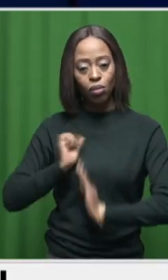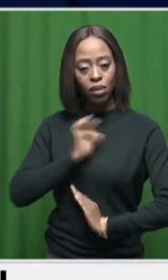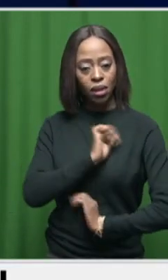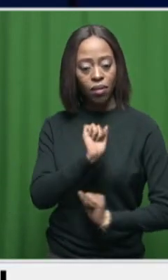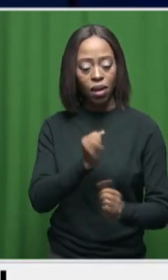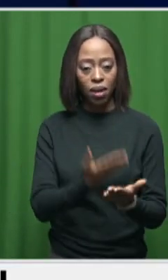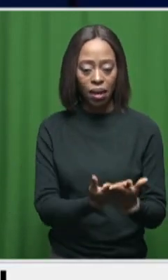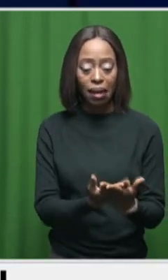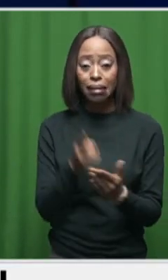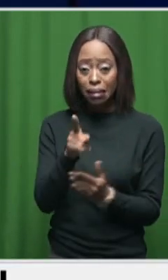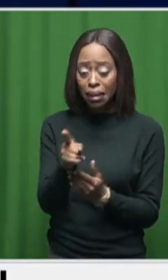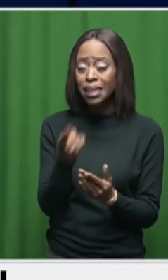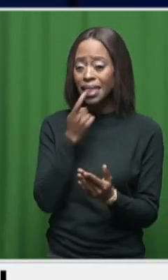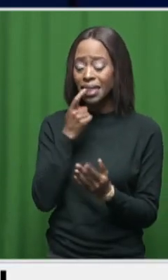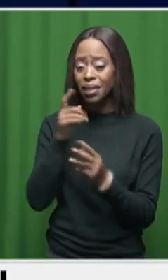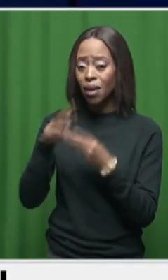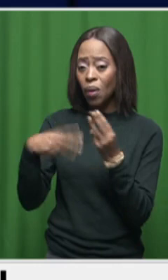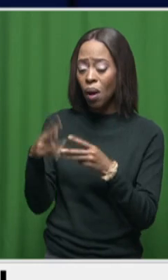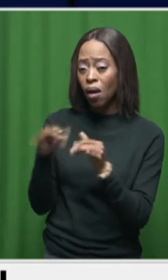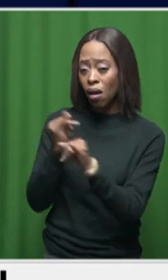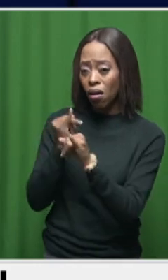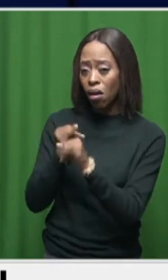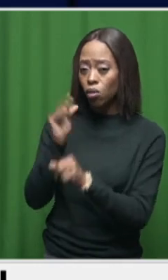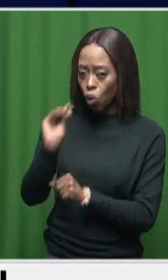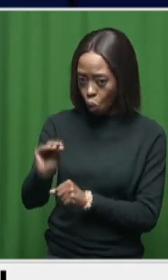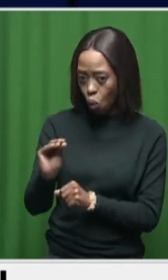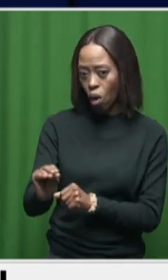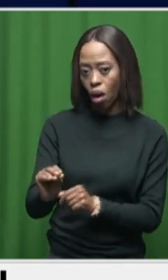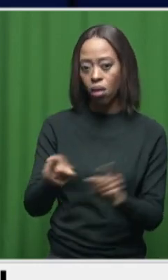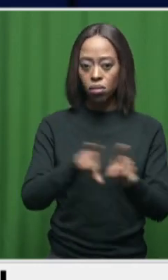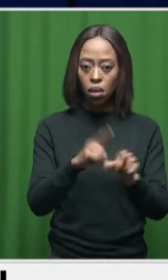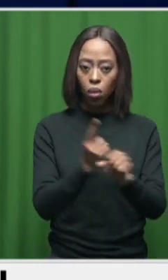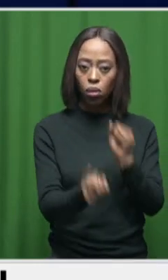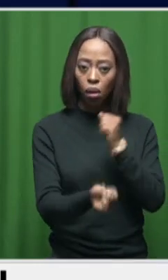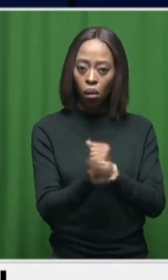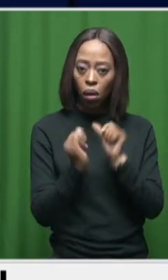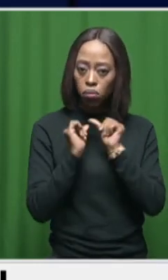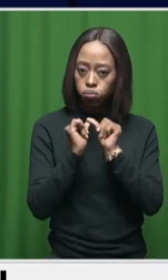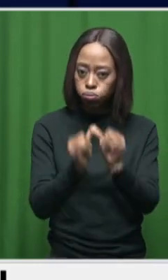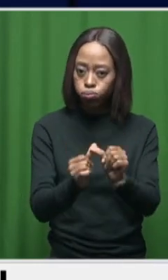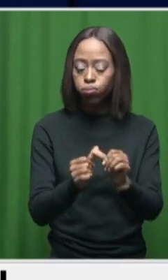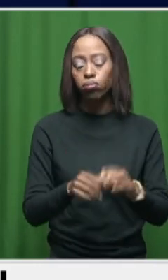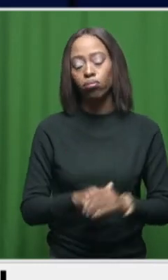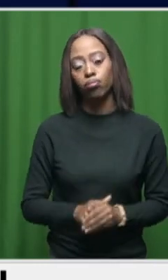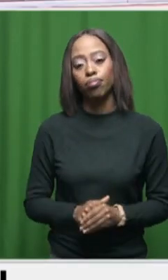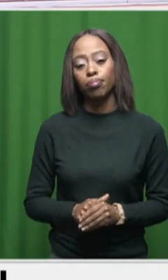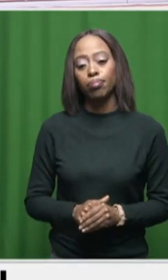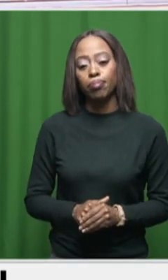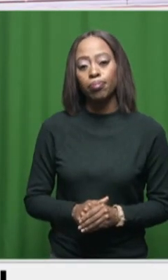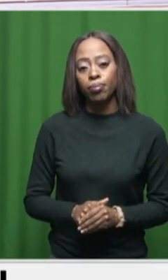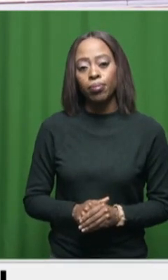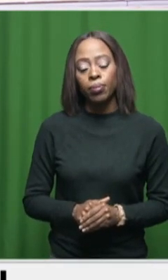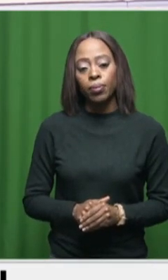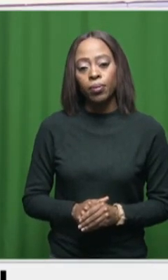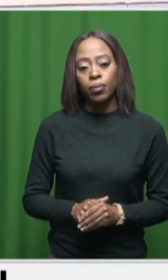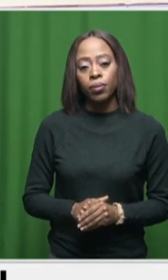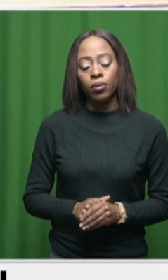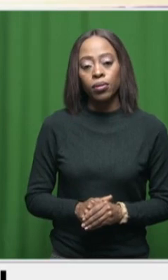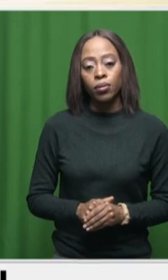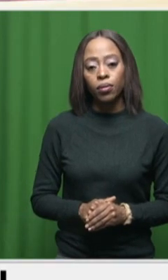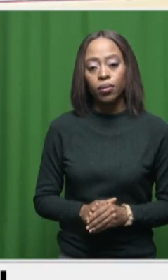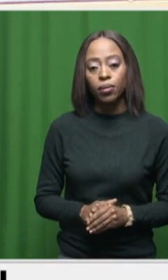think it is something that's in the metalworking industry. You see it. It is something that happens on a continuous basis as well. All right. Let's talk about how,